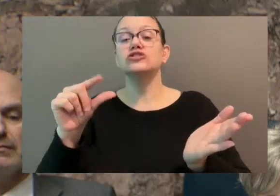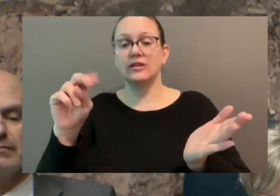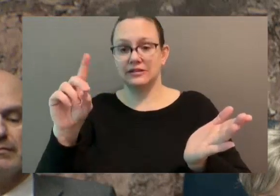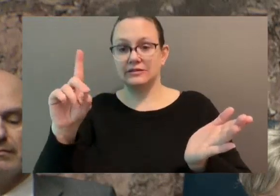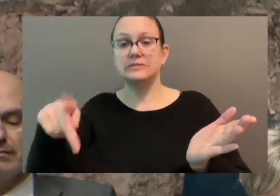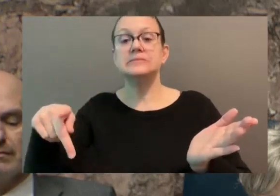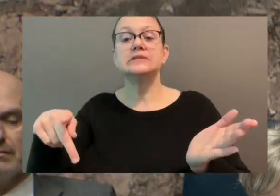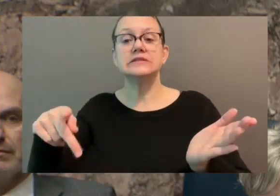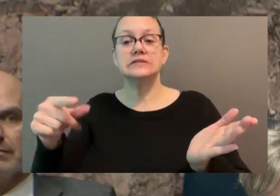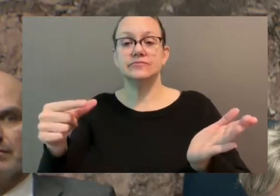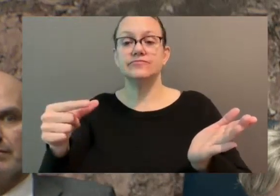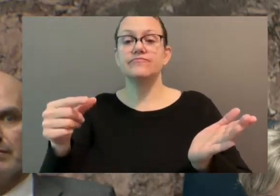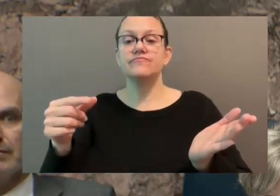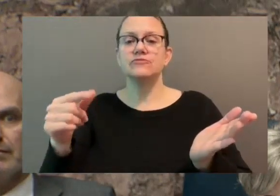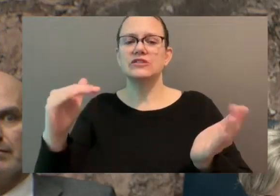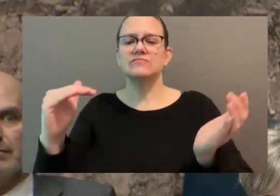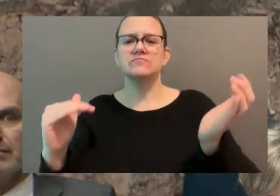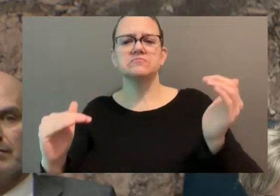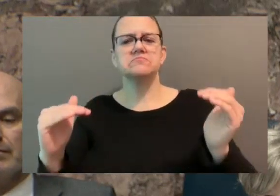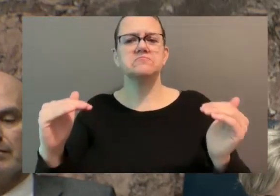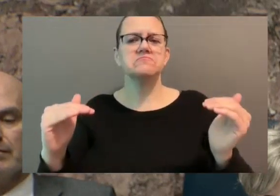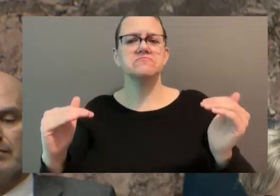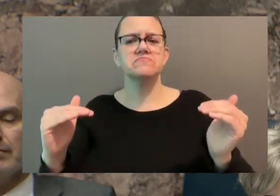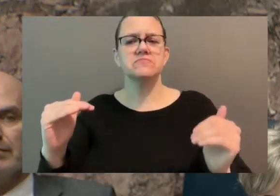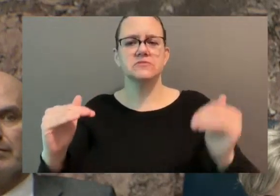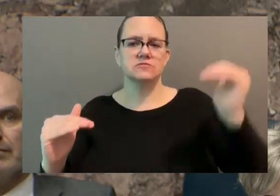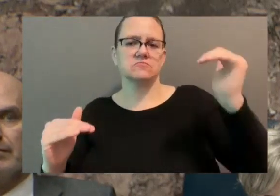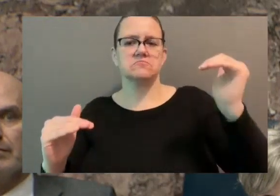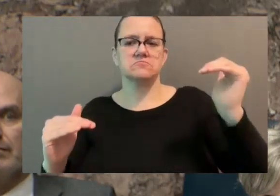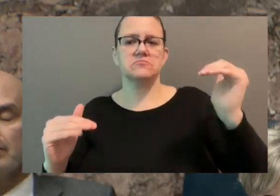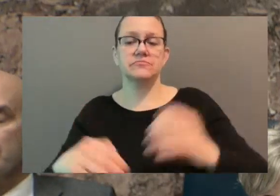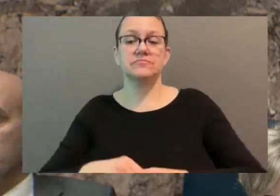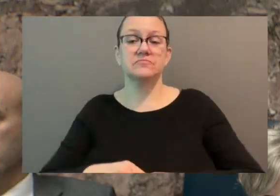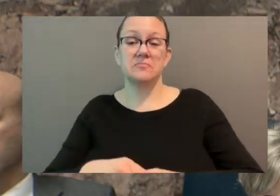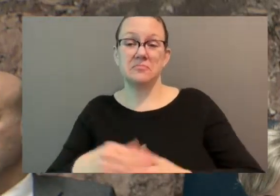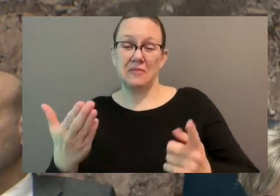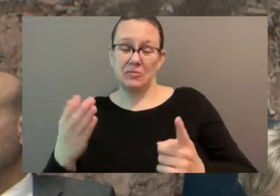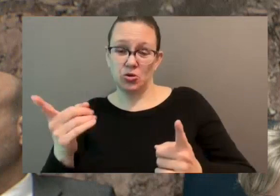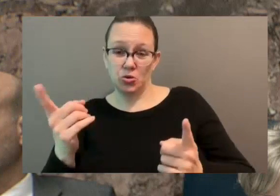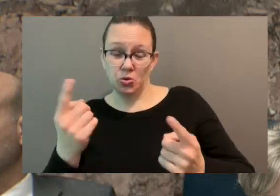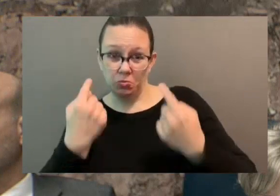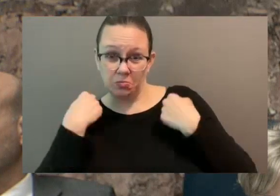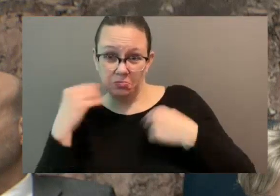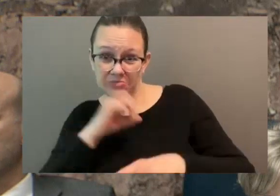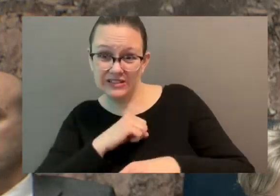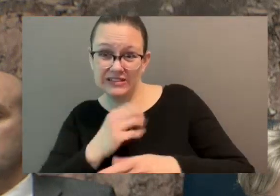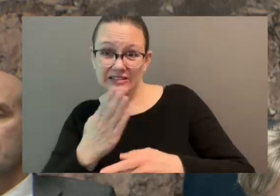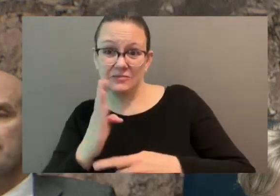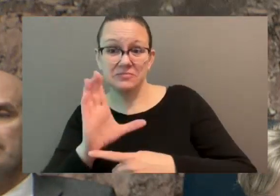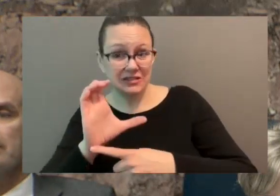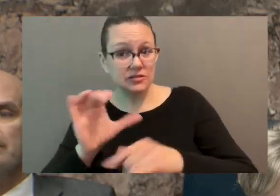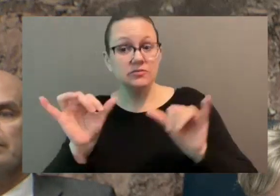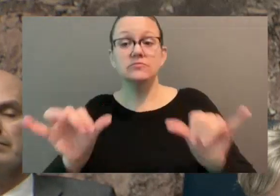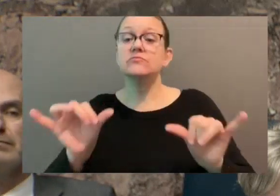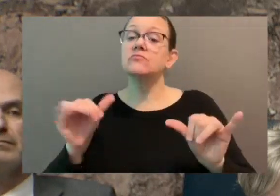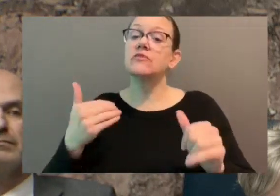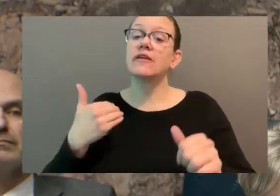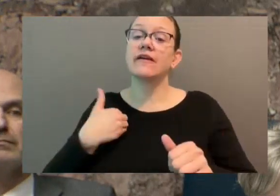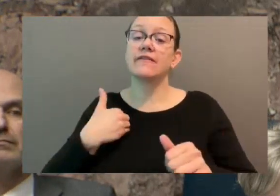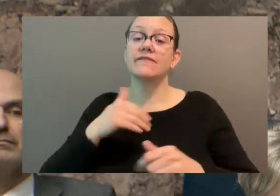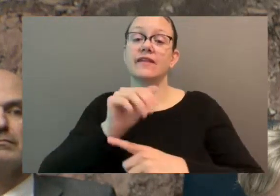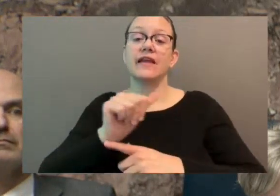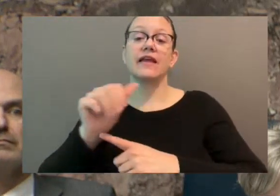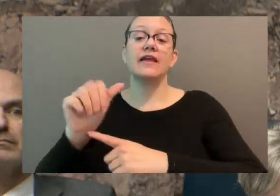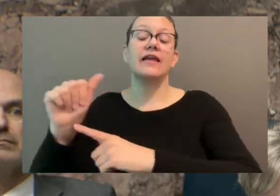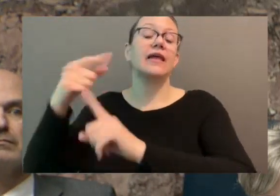missed this, Fitch Ratings confirmed BC's AA+ rating with a stable outlook, recognizing our solid position for